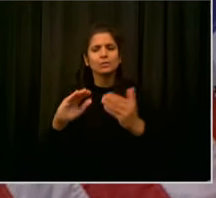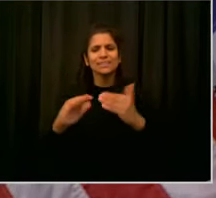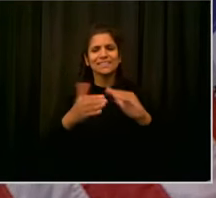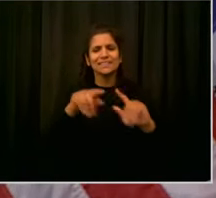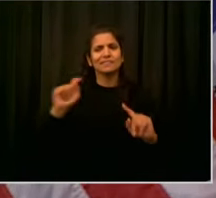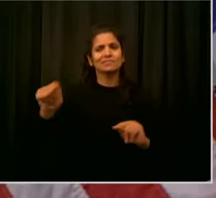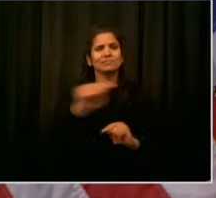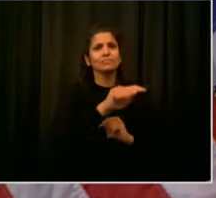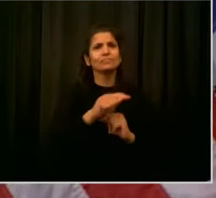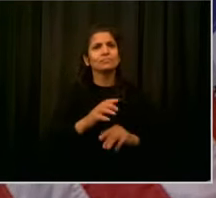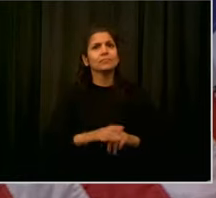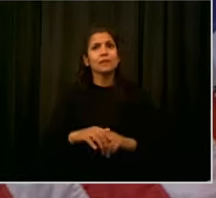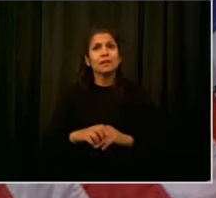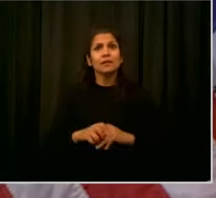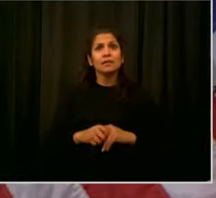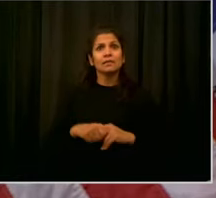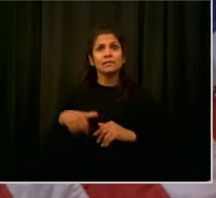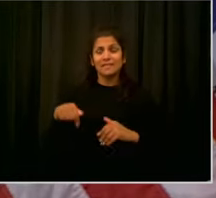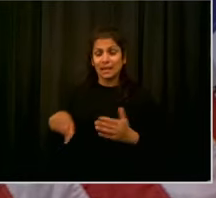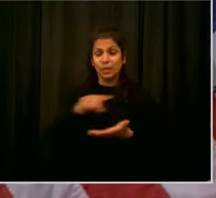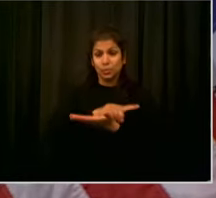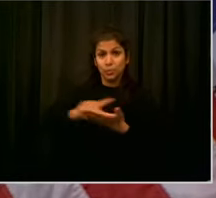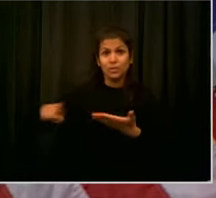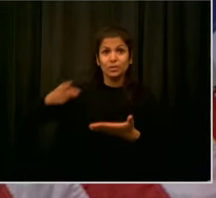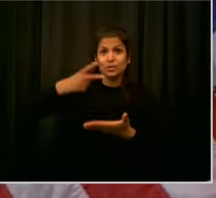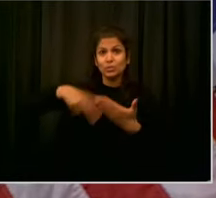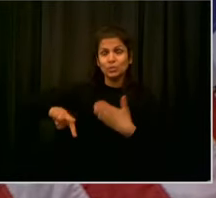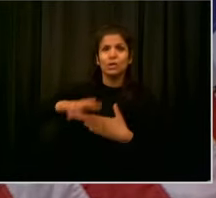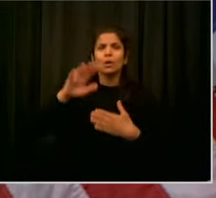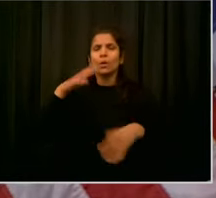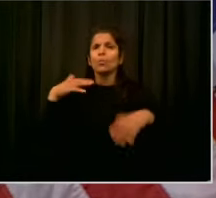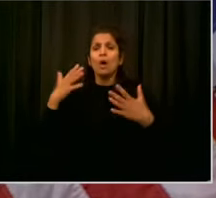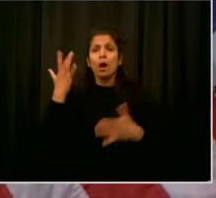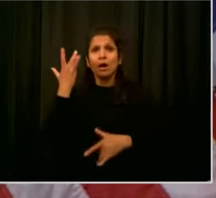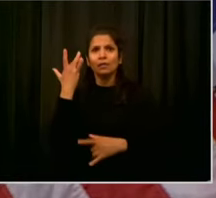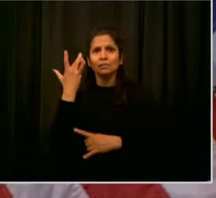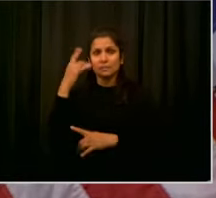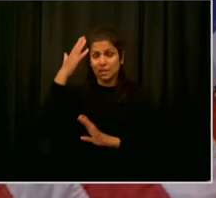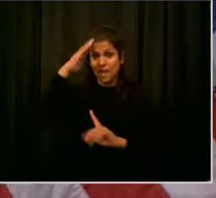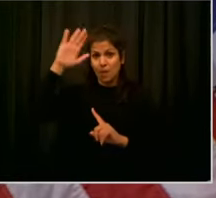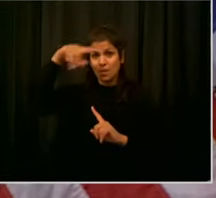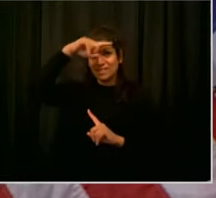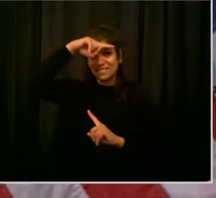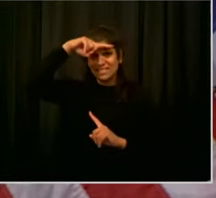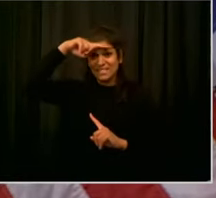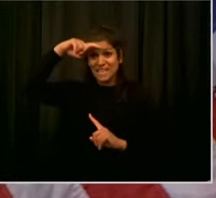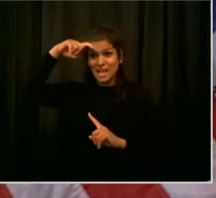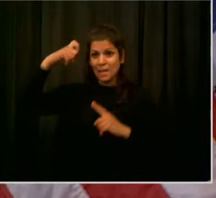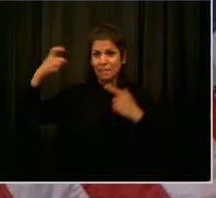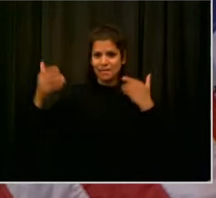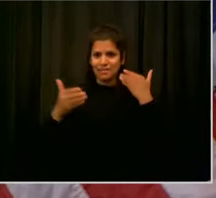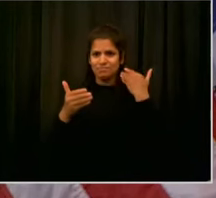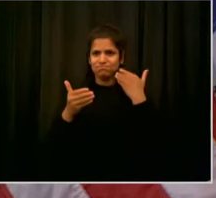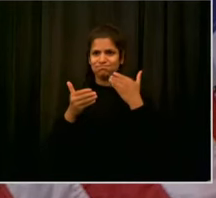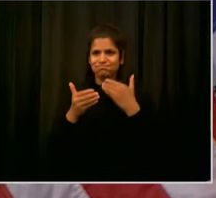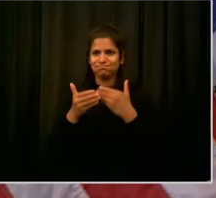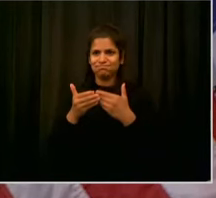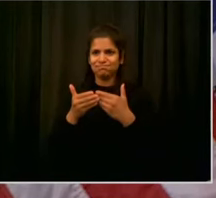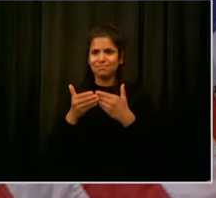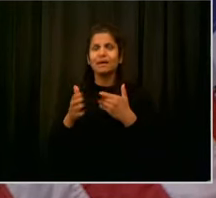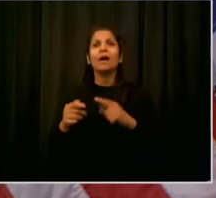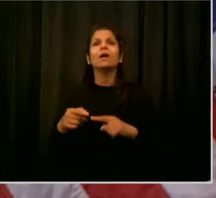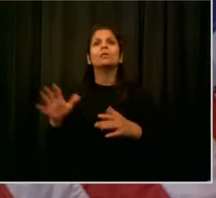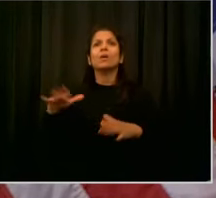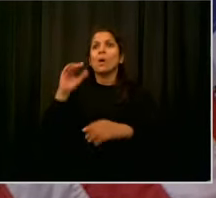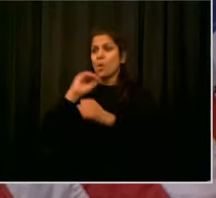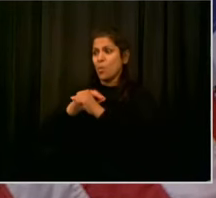summer, both how do we physically do it while we're still dealing with a pandemic, and also how do we pay for it? We're in